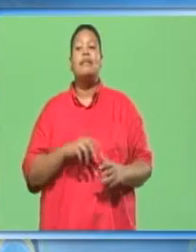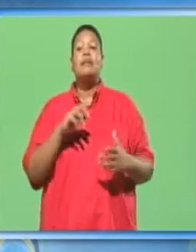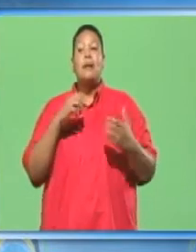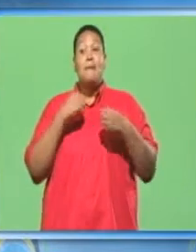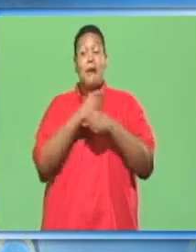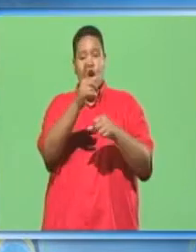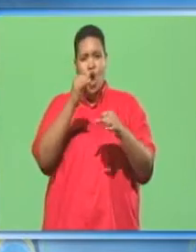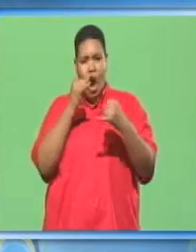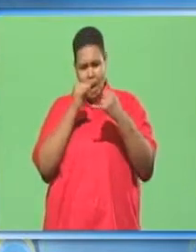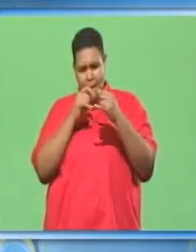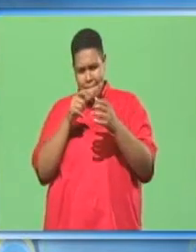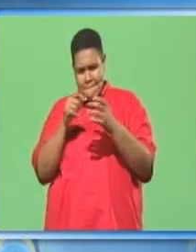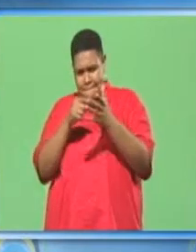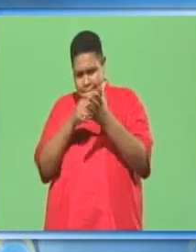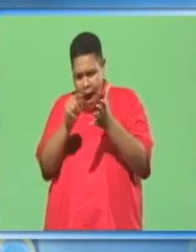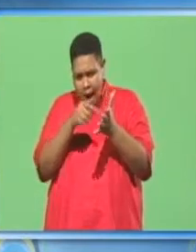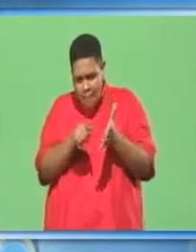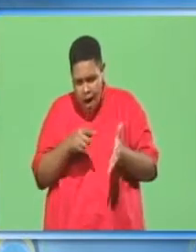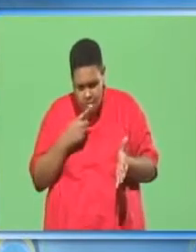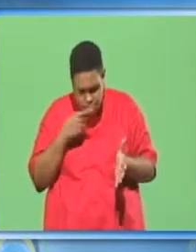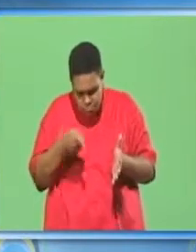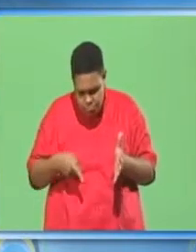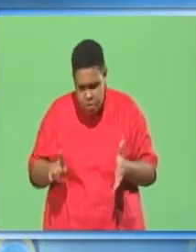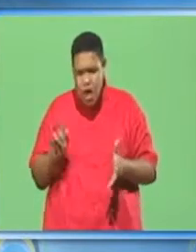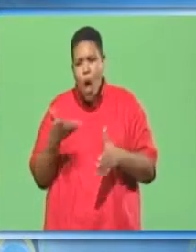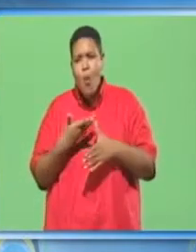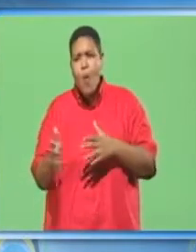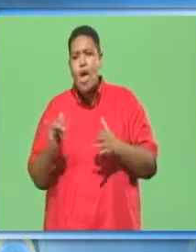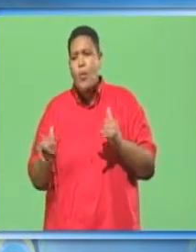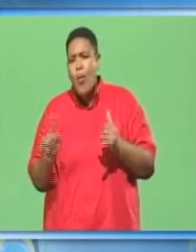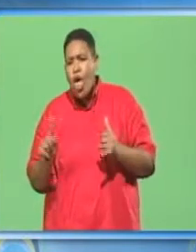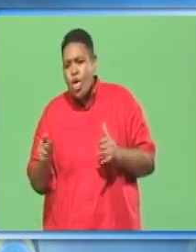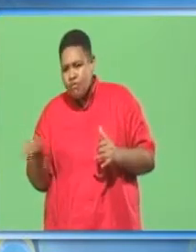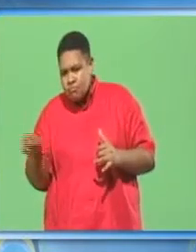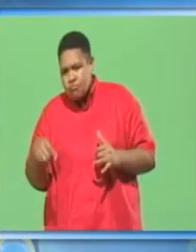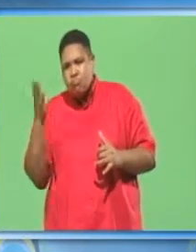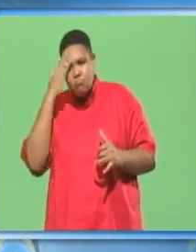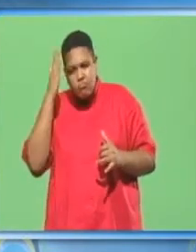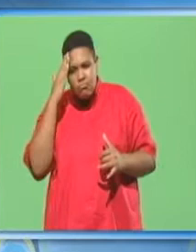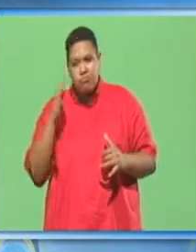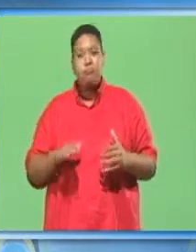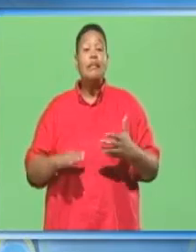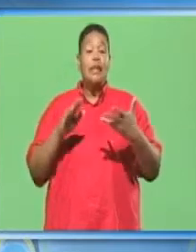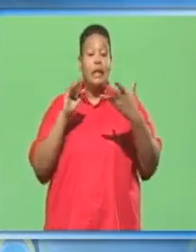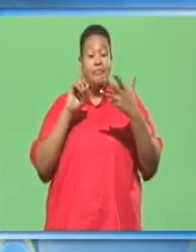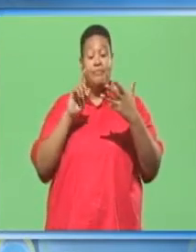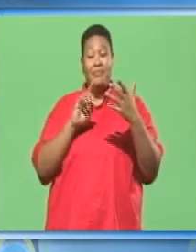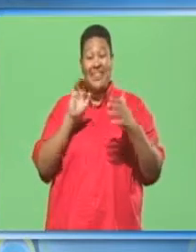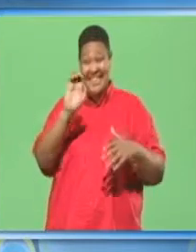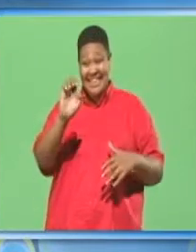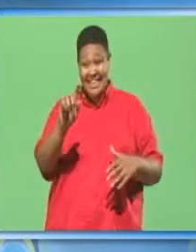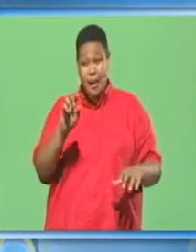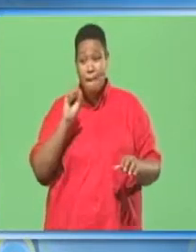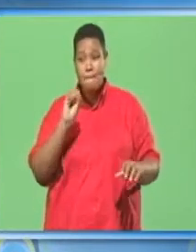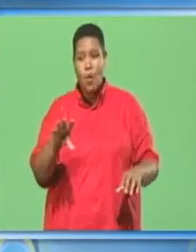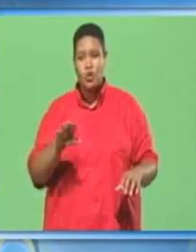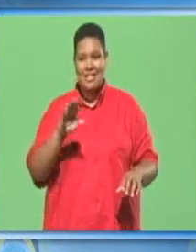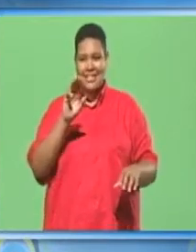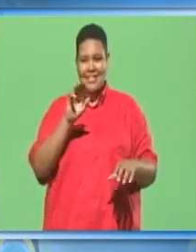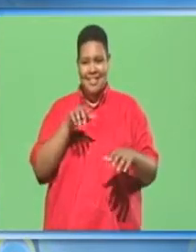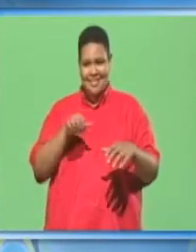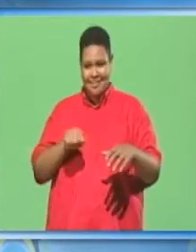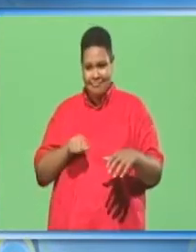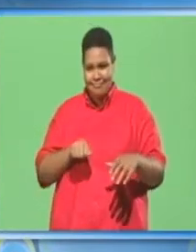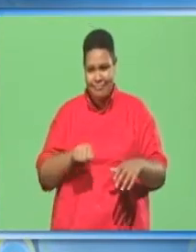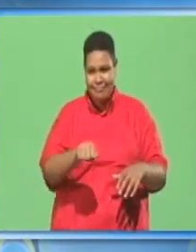on the wood and indicate the waste piece. E. Push the miter gauge with the wood